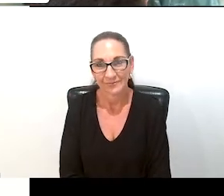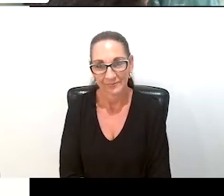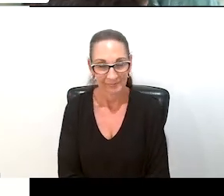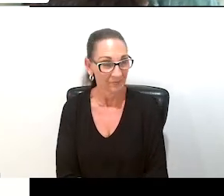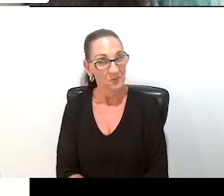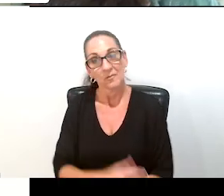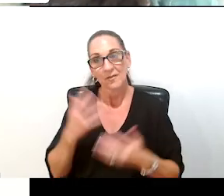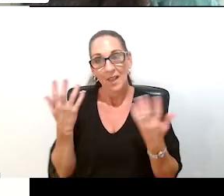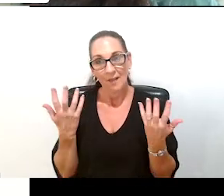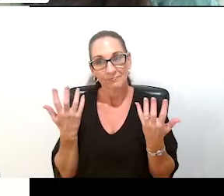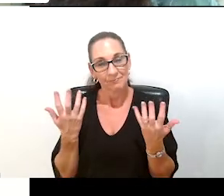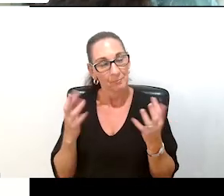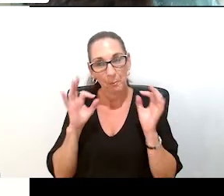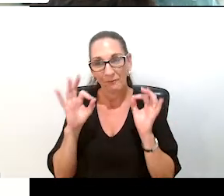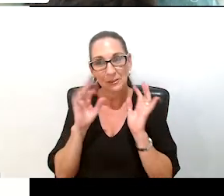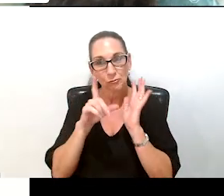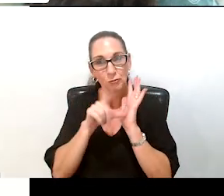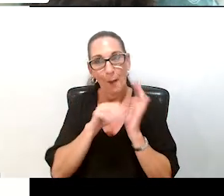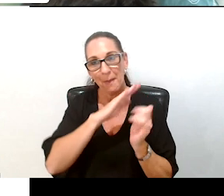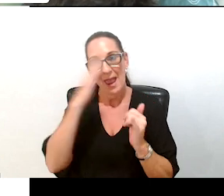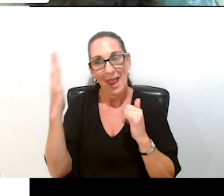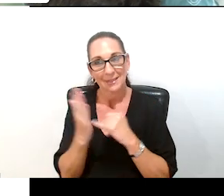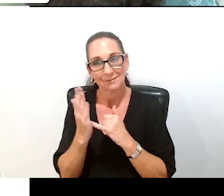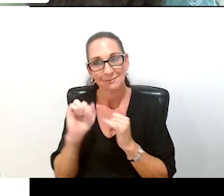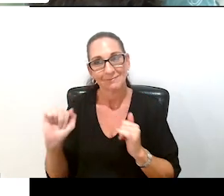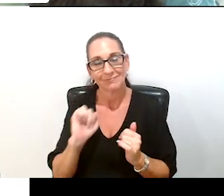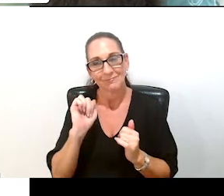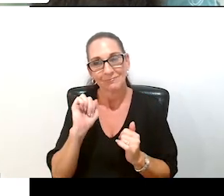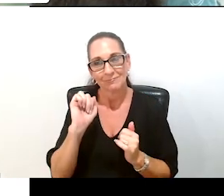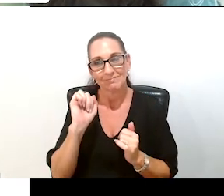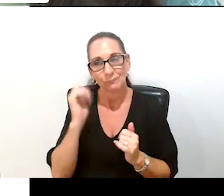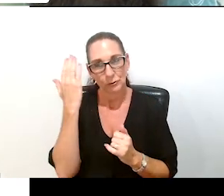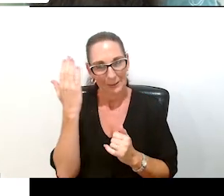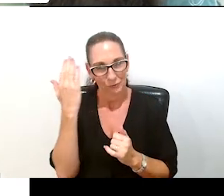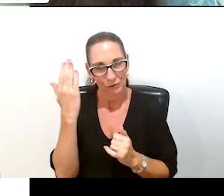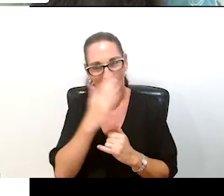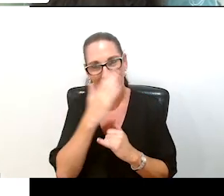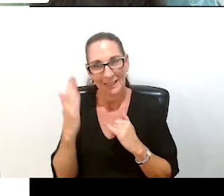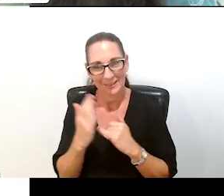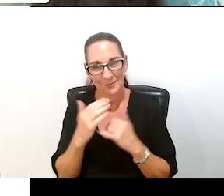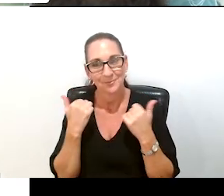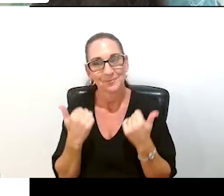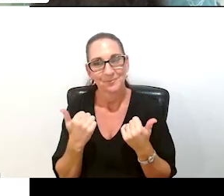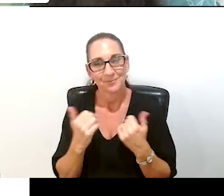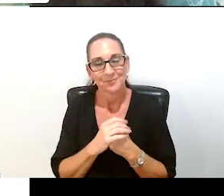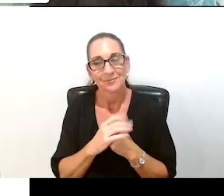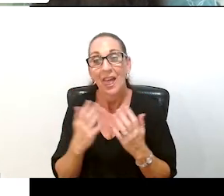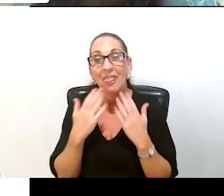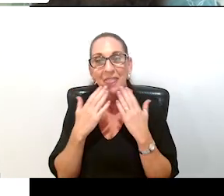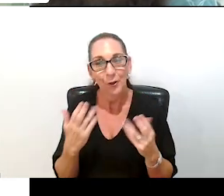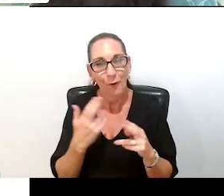That brings us to the end of our webinar. Thank you for joining us